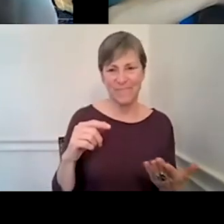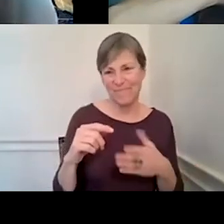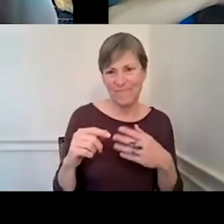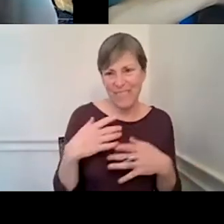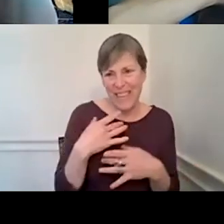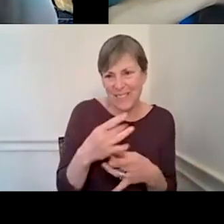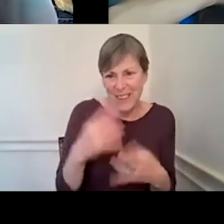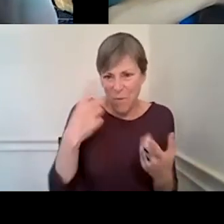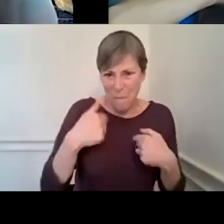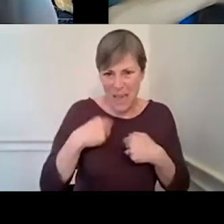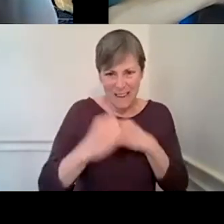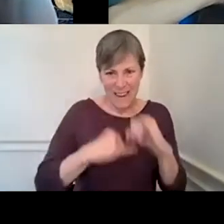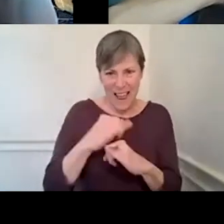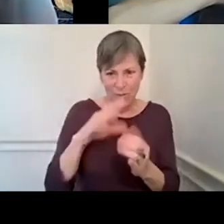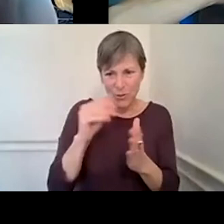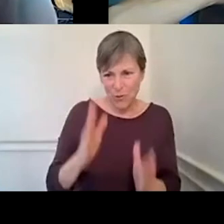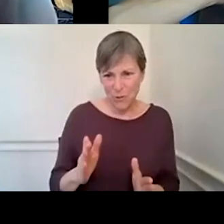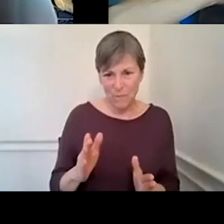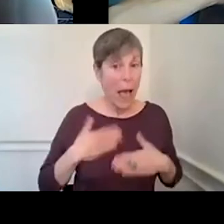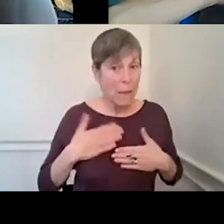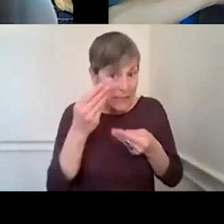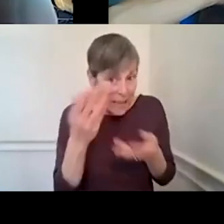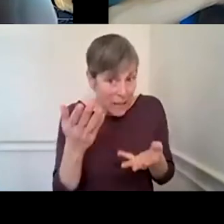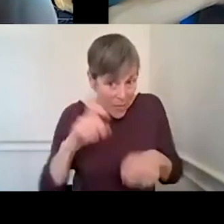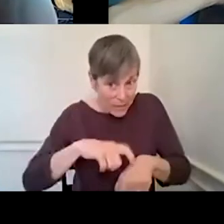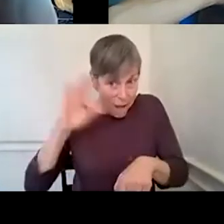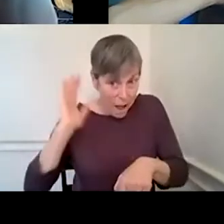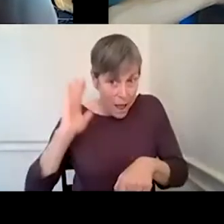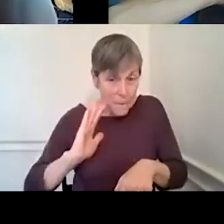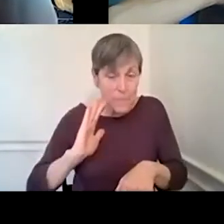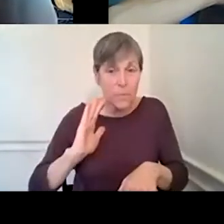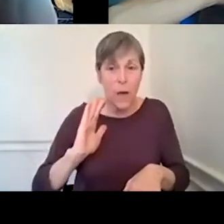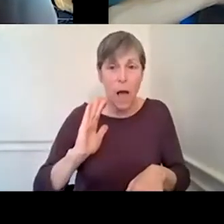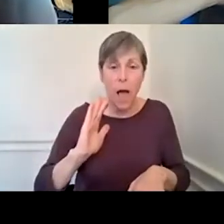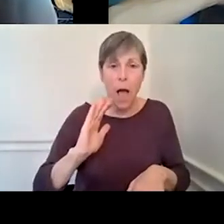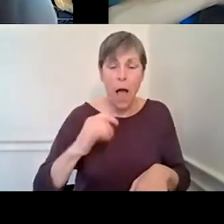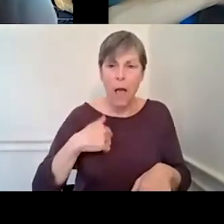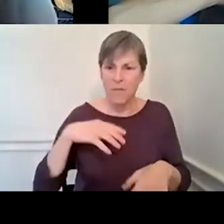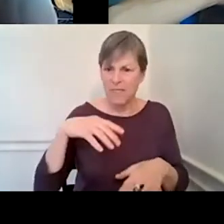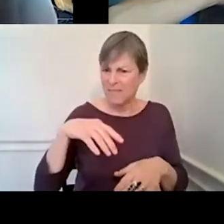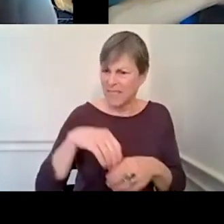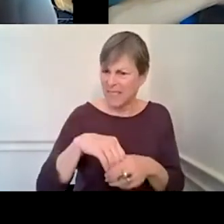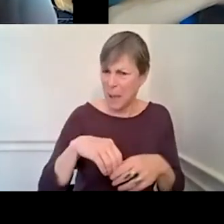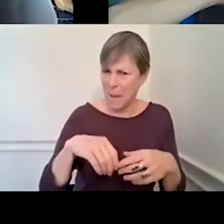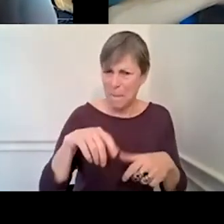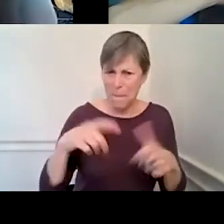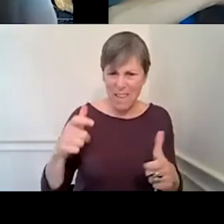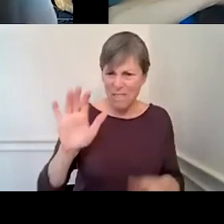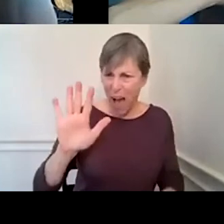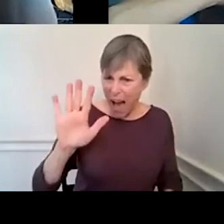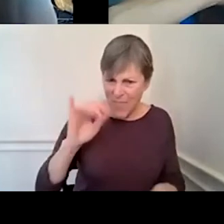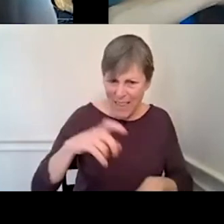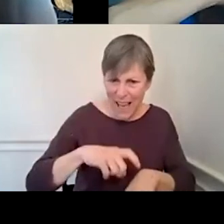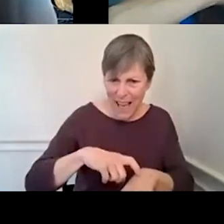was, very happy to say, actually that time I was a big 5 that time. And